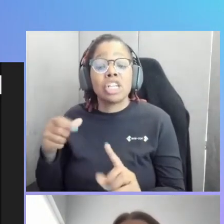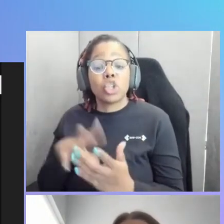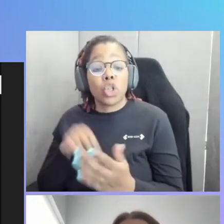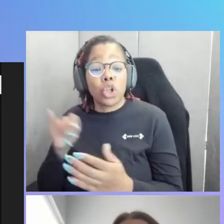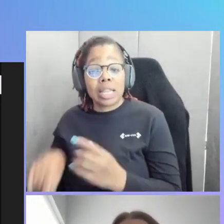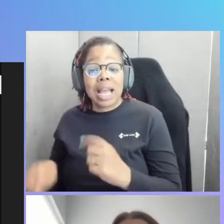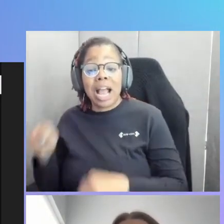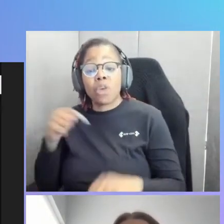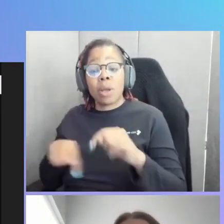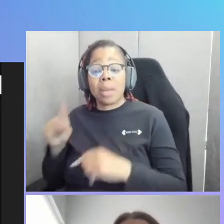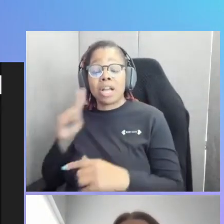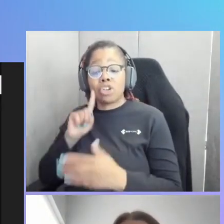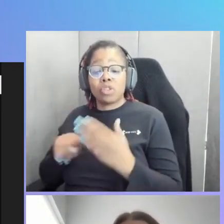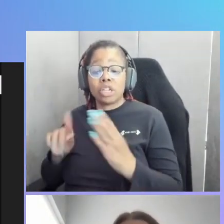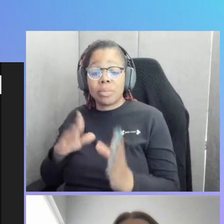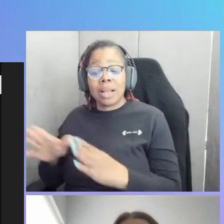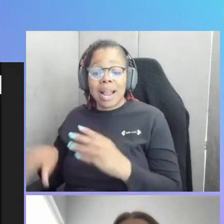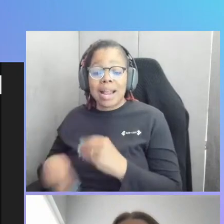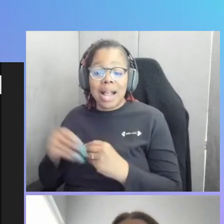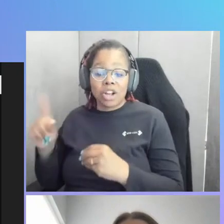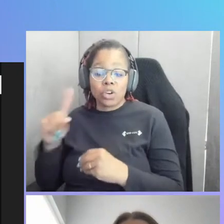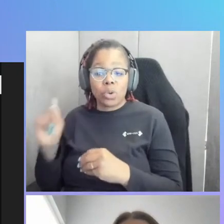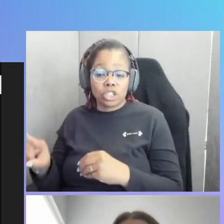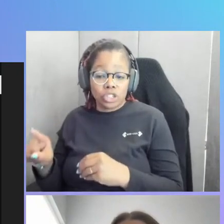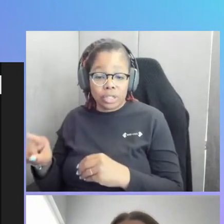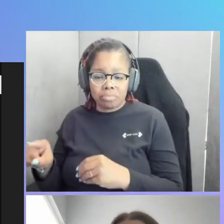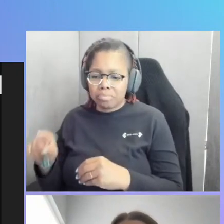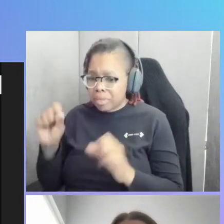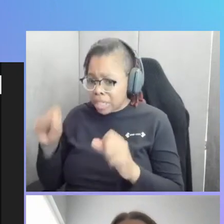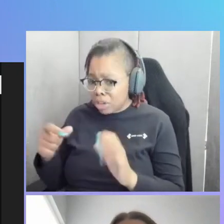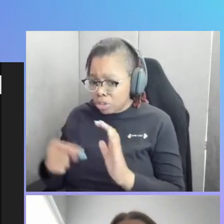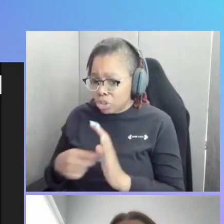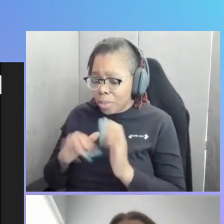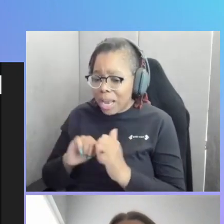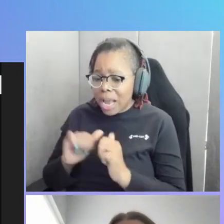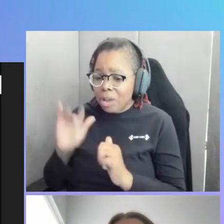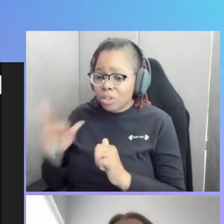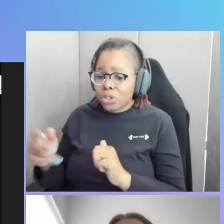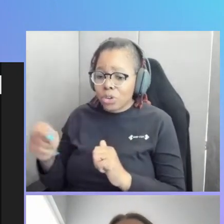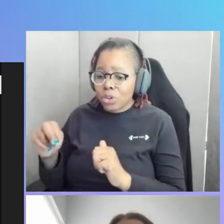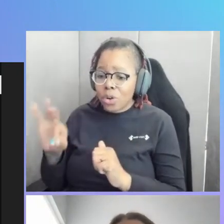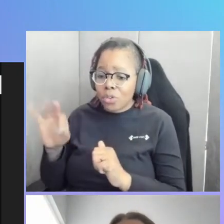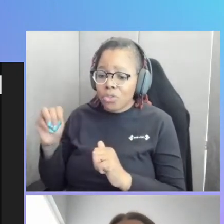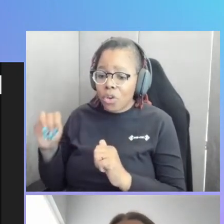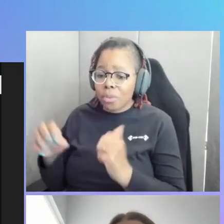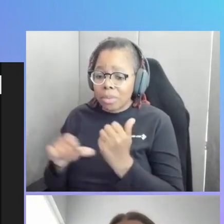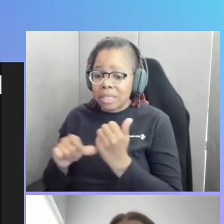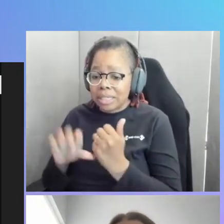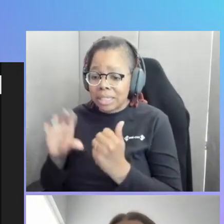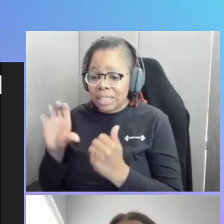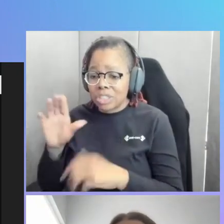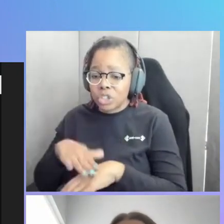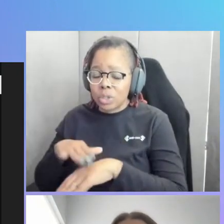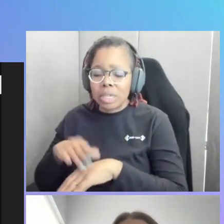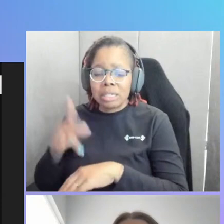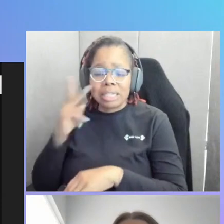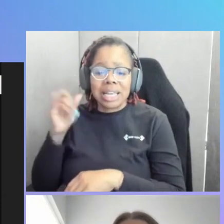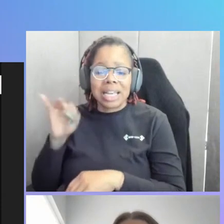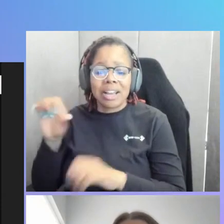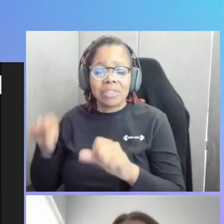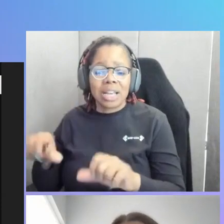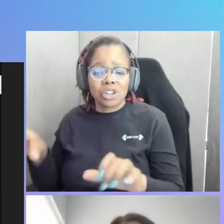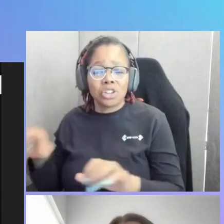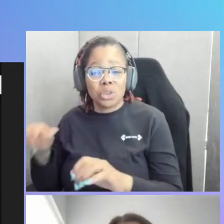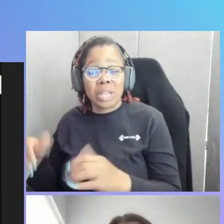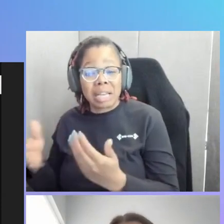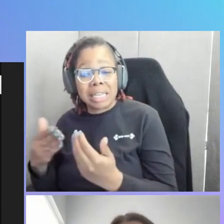to the research plan and add in a question, which was, can you show me how you would turn on Form Assist cues, to see if they could do so with ease or with